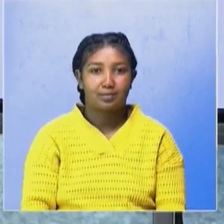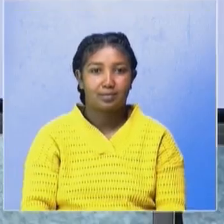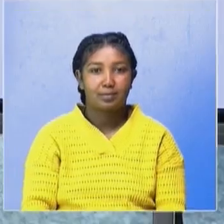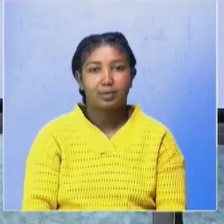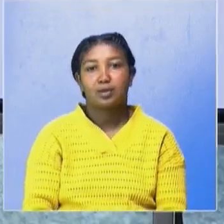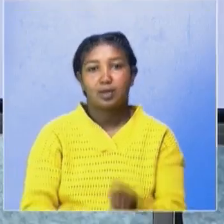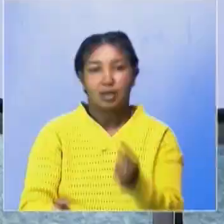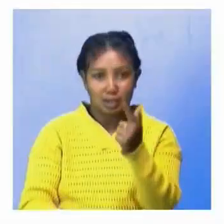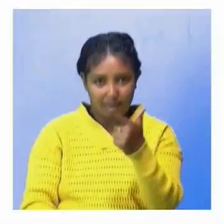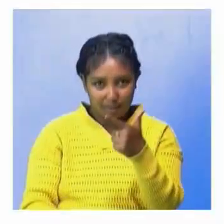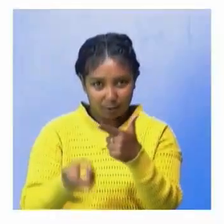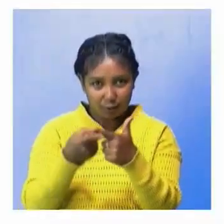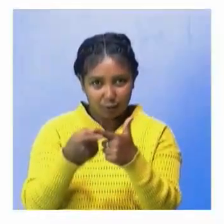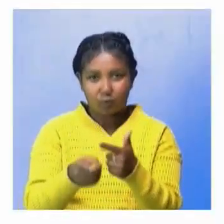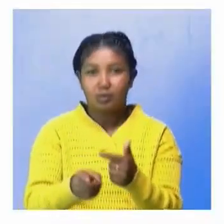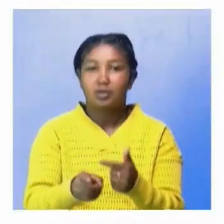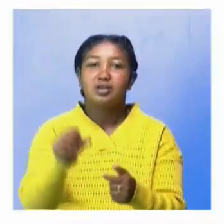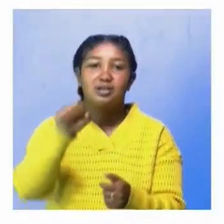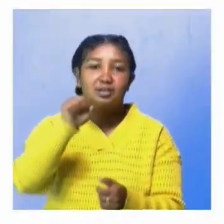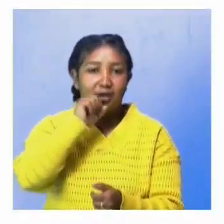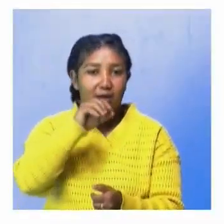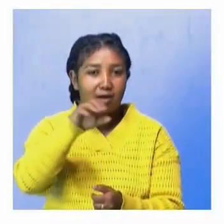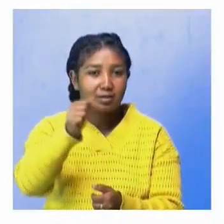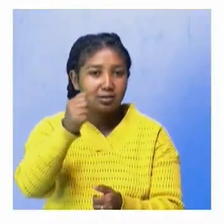Question number 2. Sarah